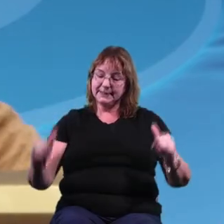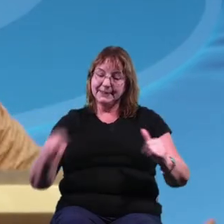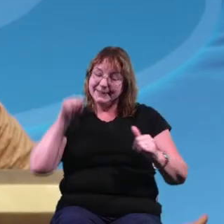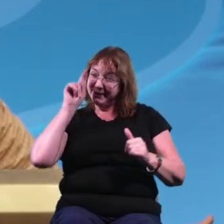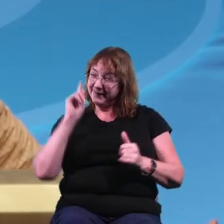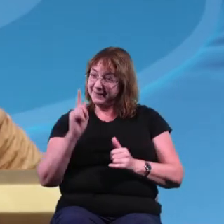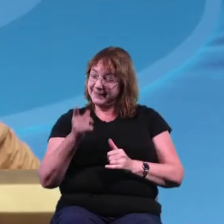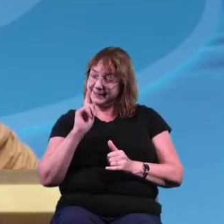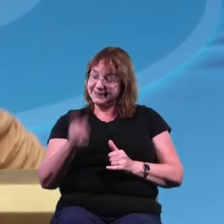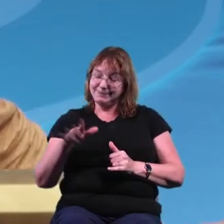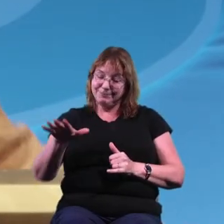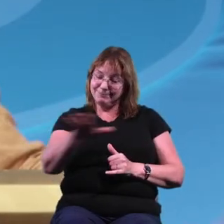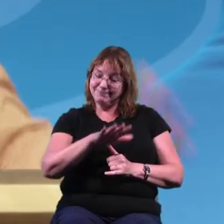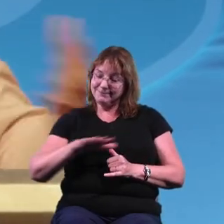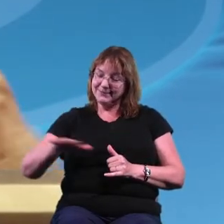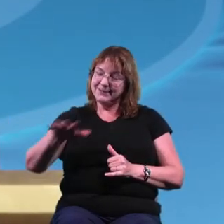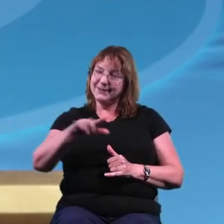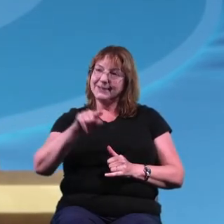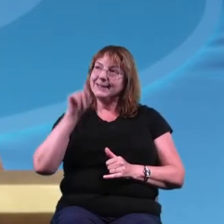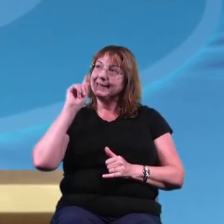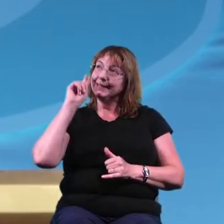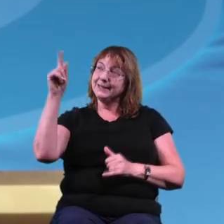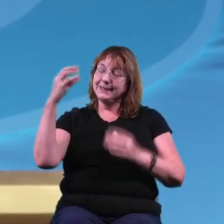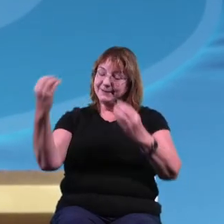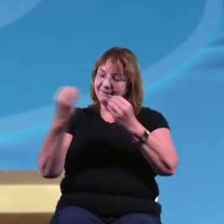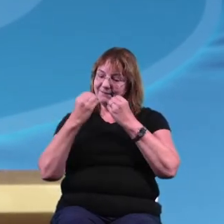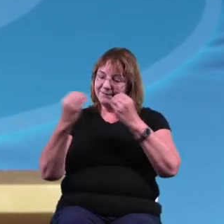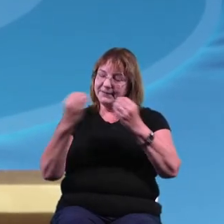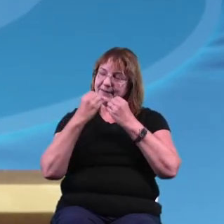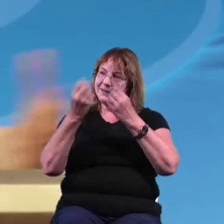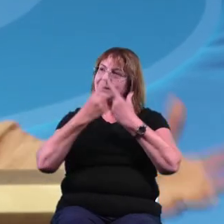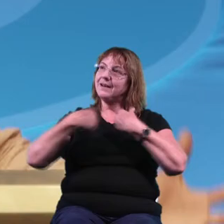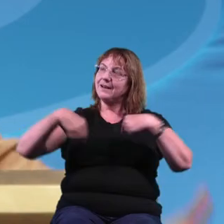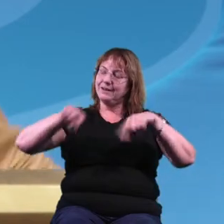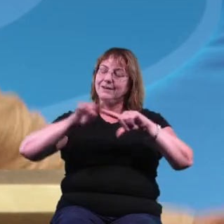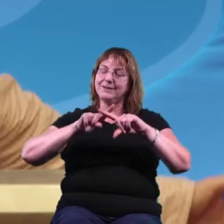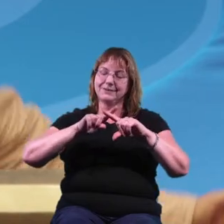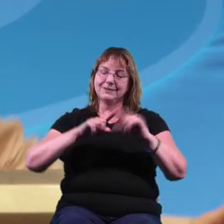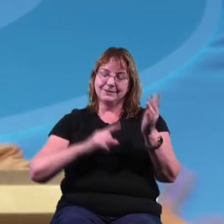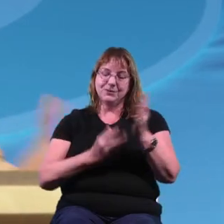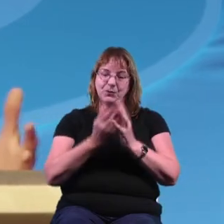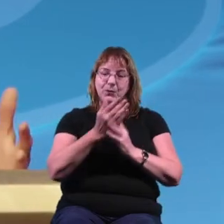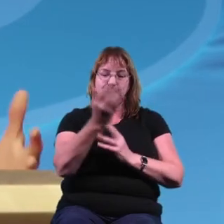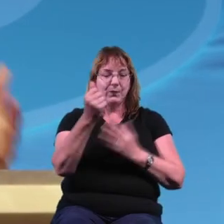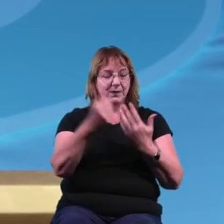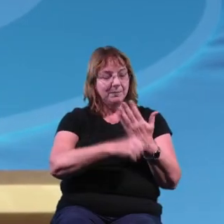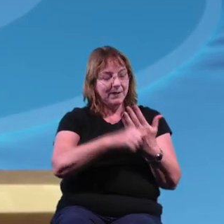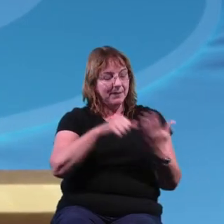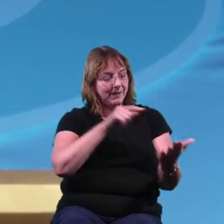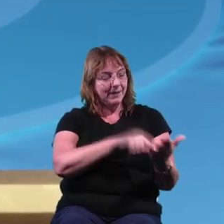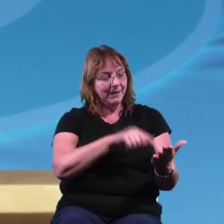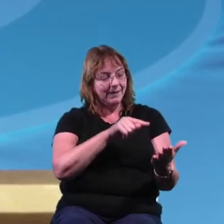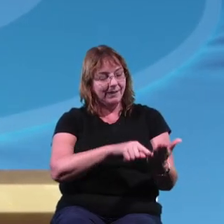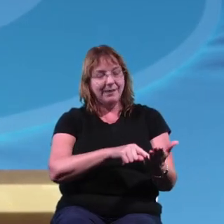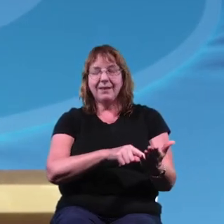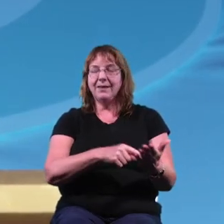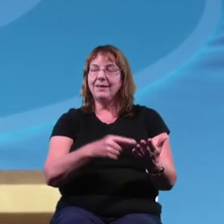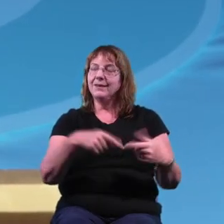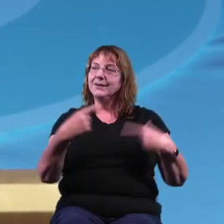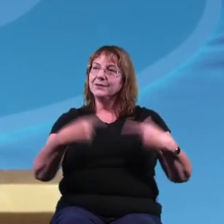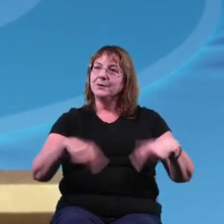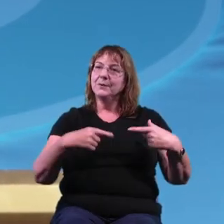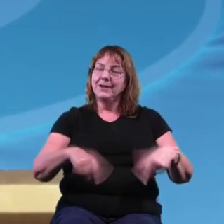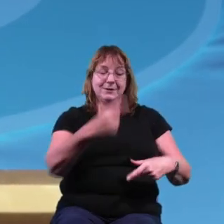where God, our God, feeds us through his word. This week, let's come and be fed by the